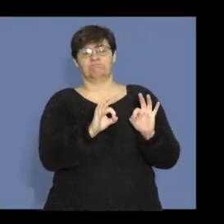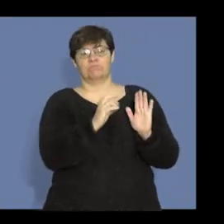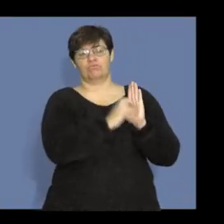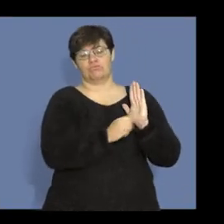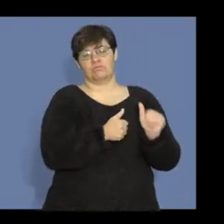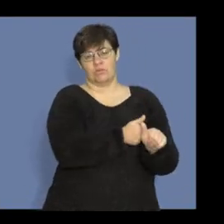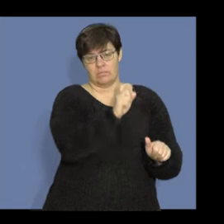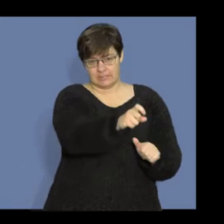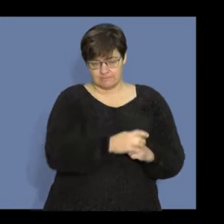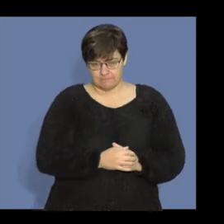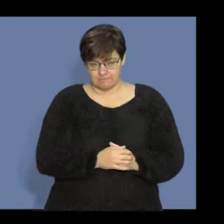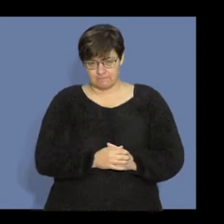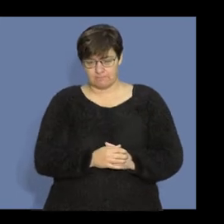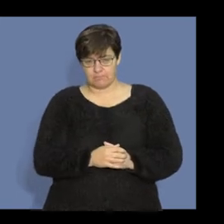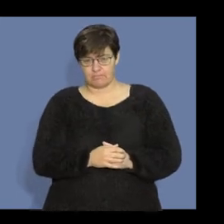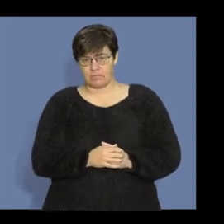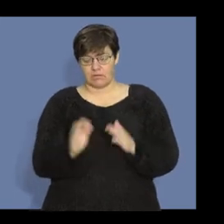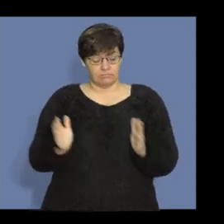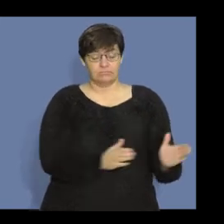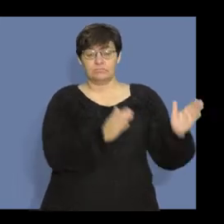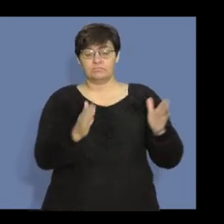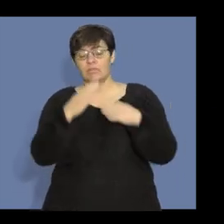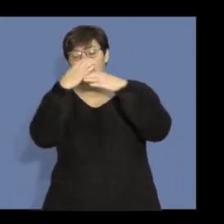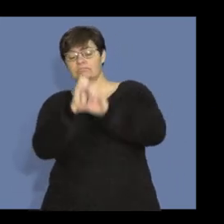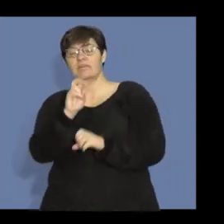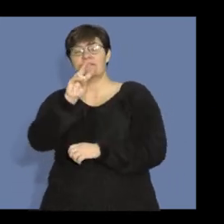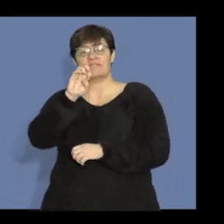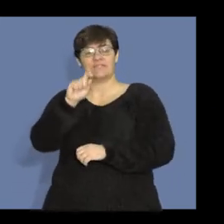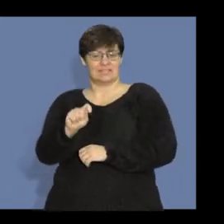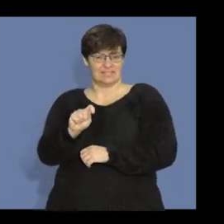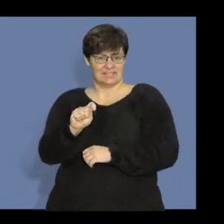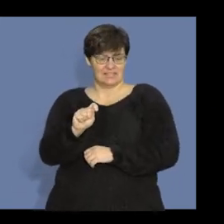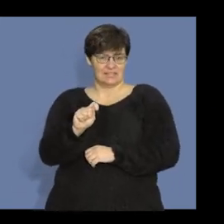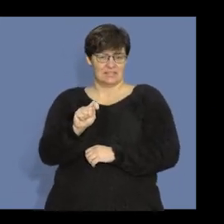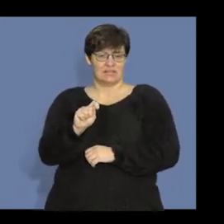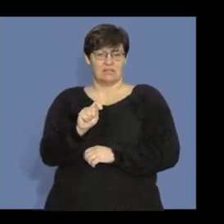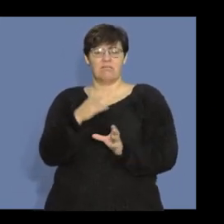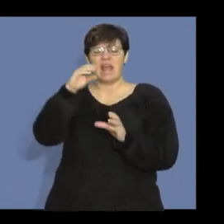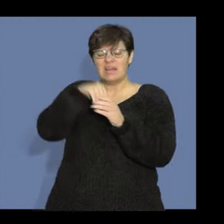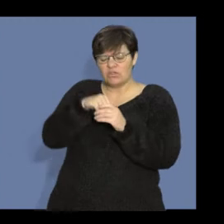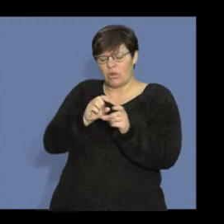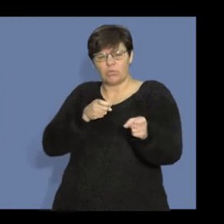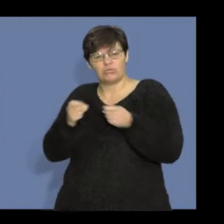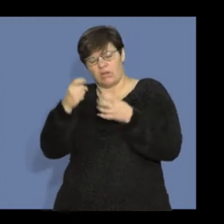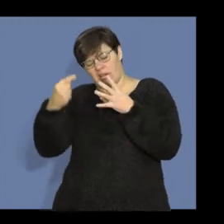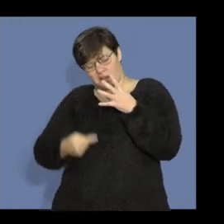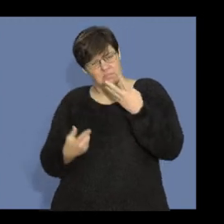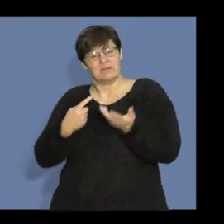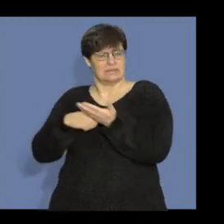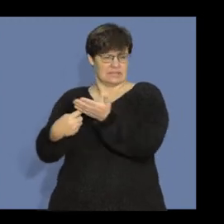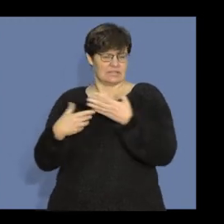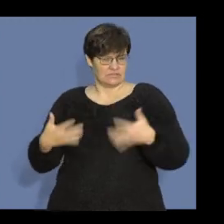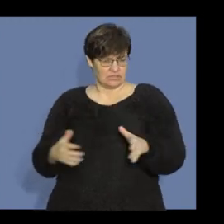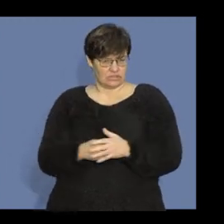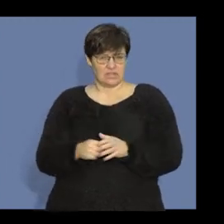So, with respect to VAT now, we've spoken quite a lot about internal control and